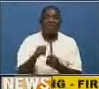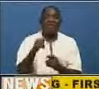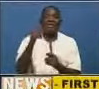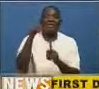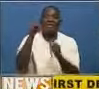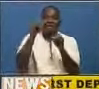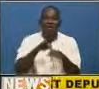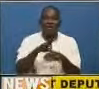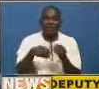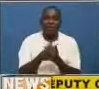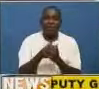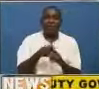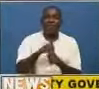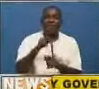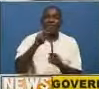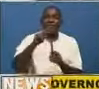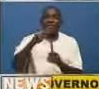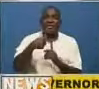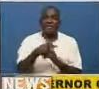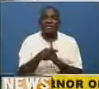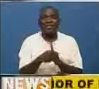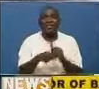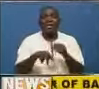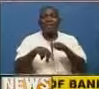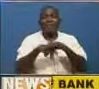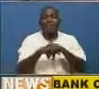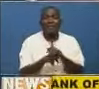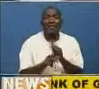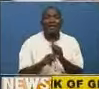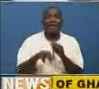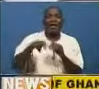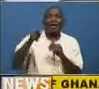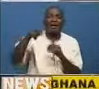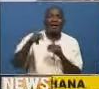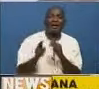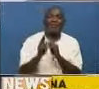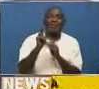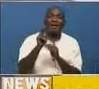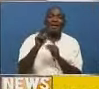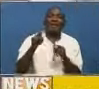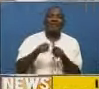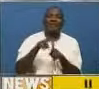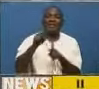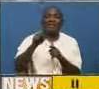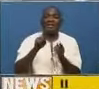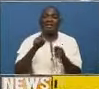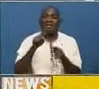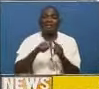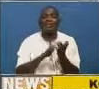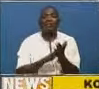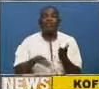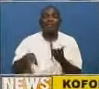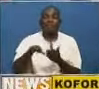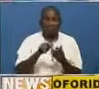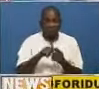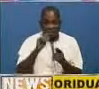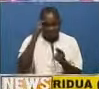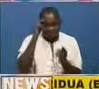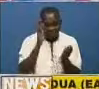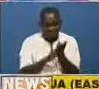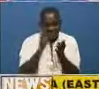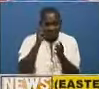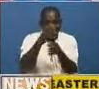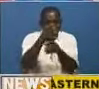Ghanaian teacher from the kindergarten, lower primary, upper primary and the senior high school level in the public sector